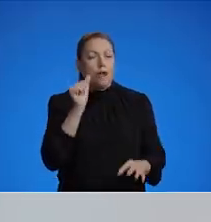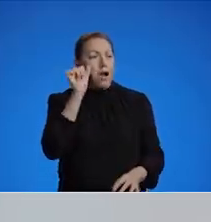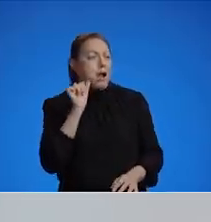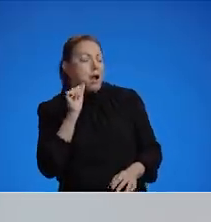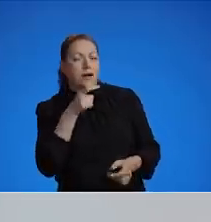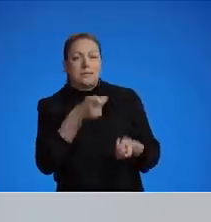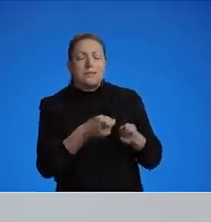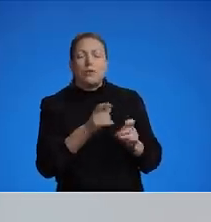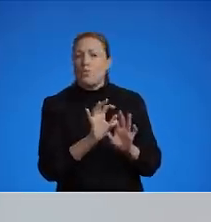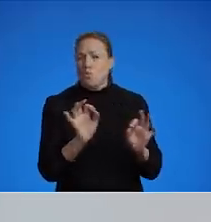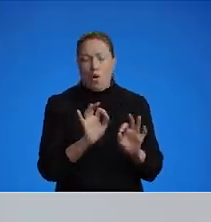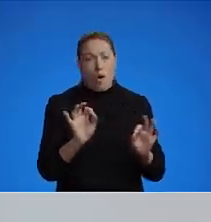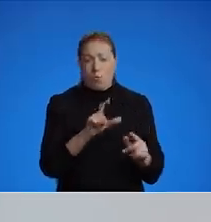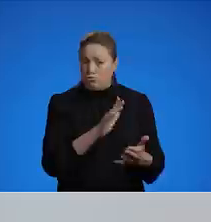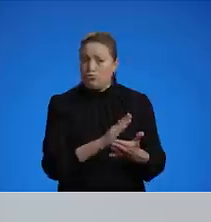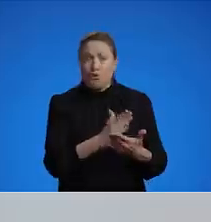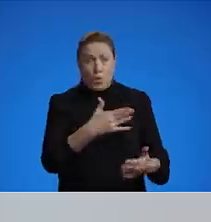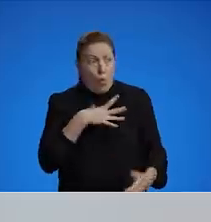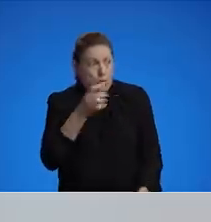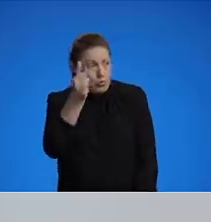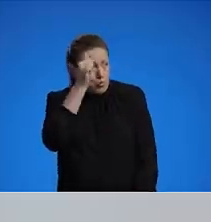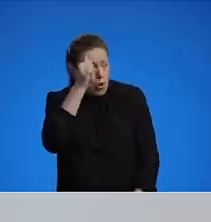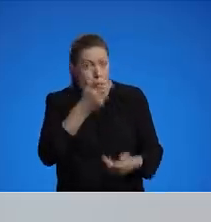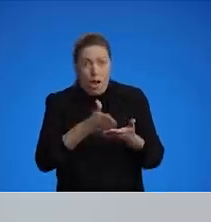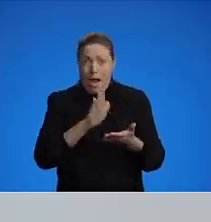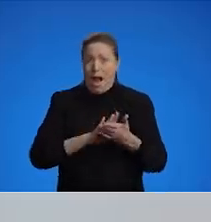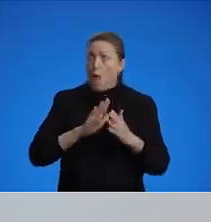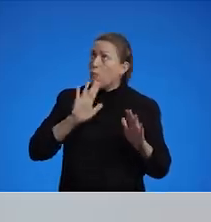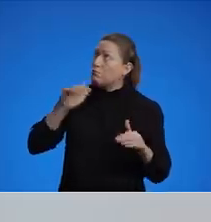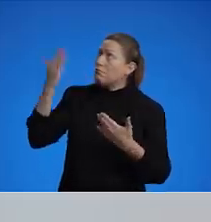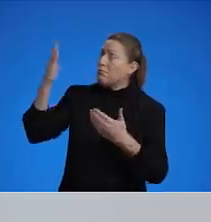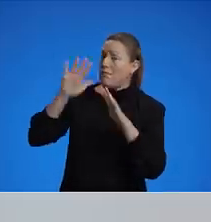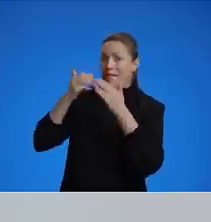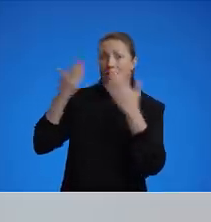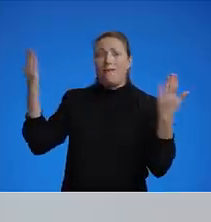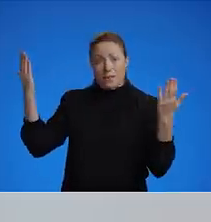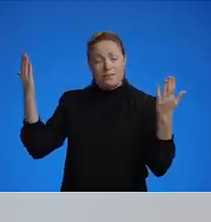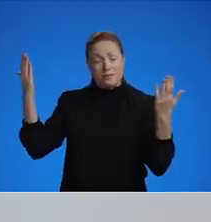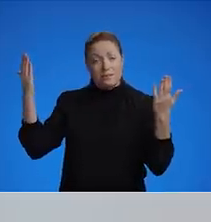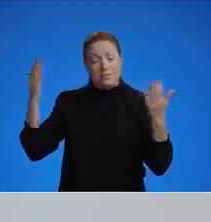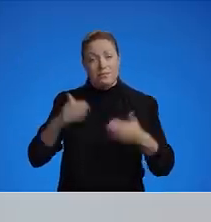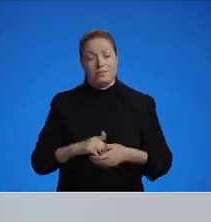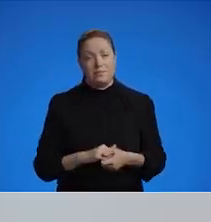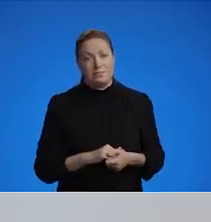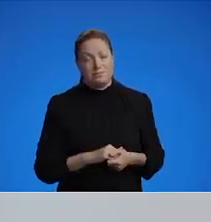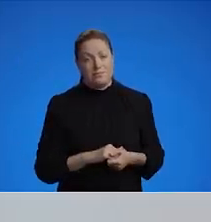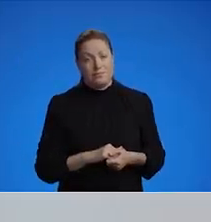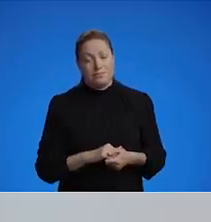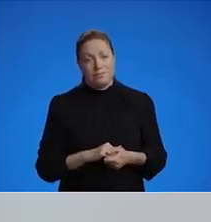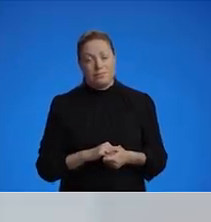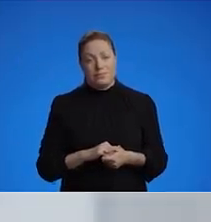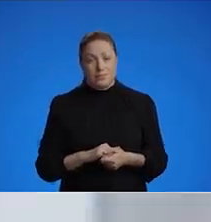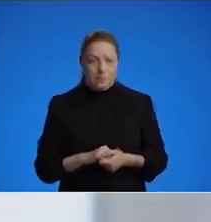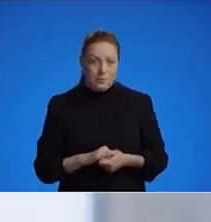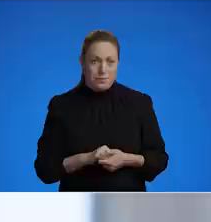gospel, the evangelist, Would have said something about it, That he was doing this to test him, Or something like that. But he